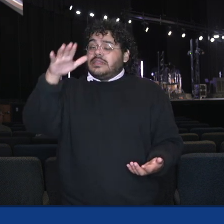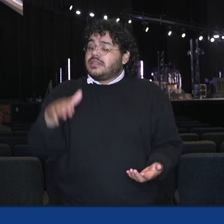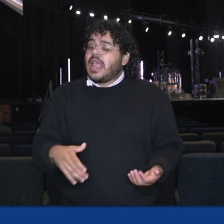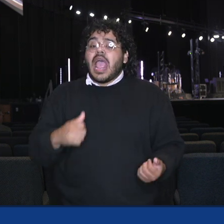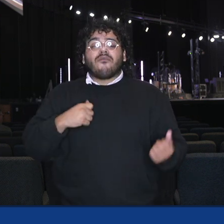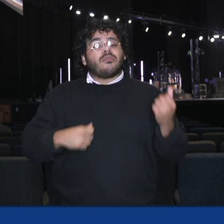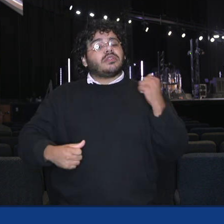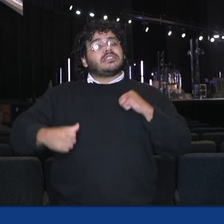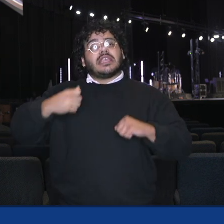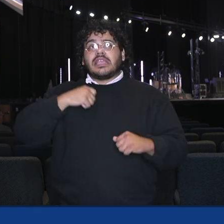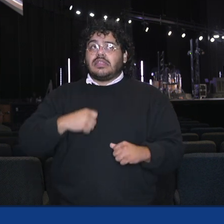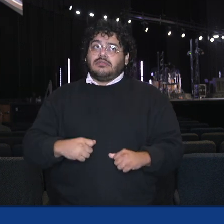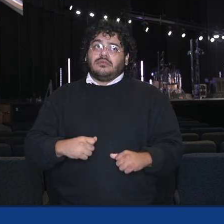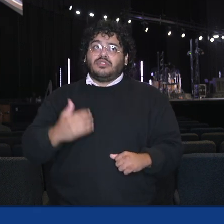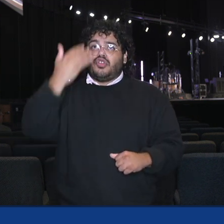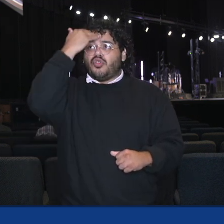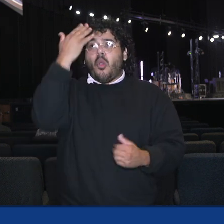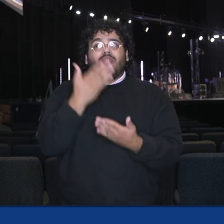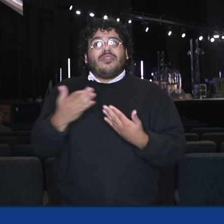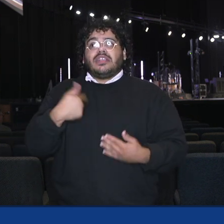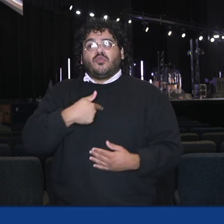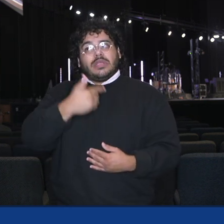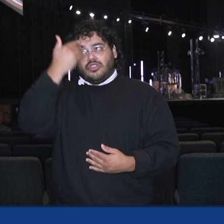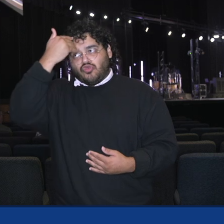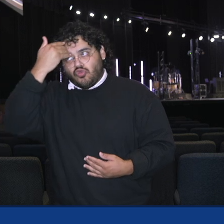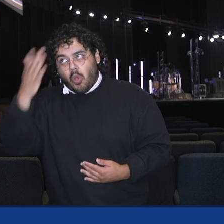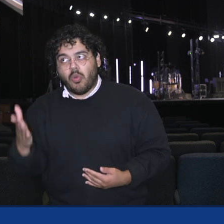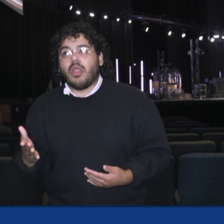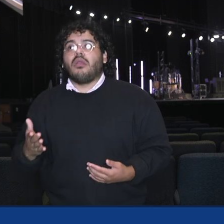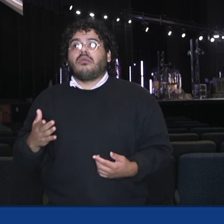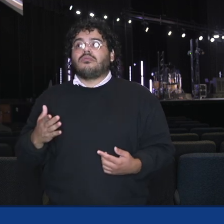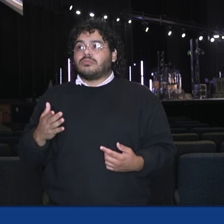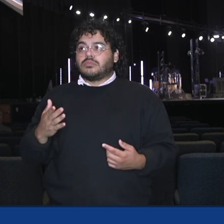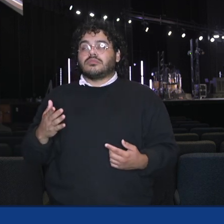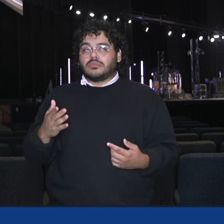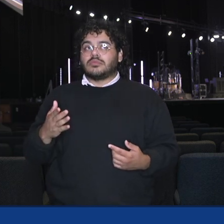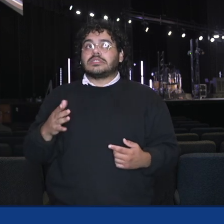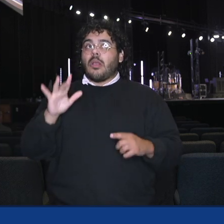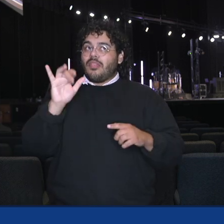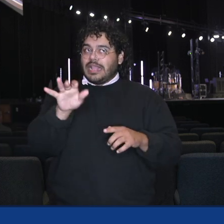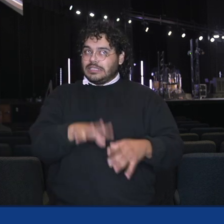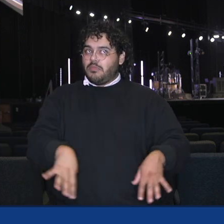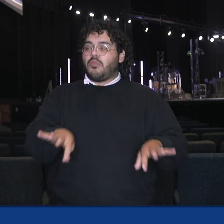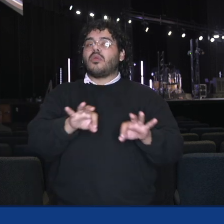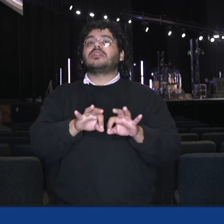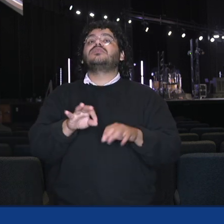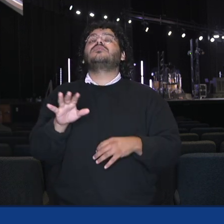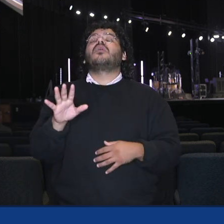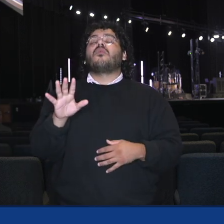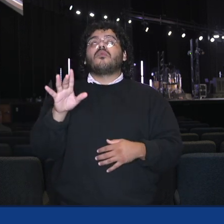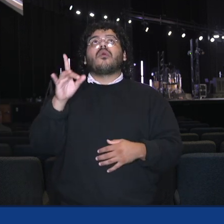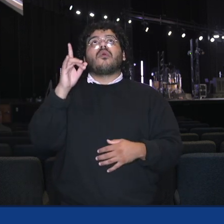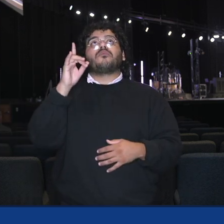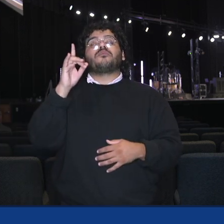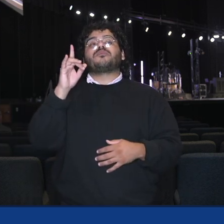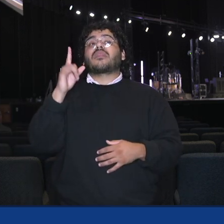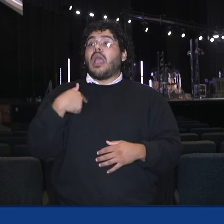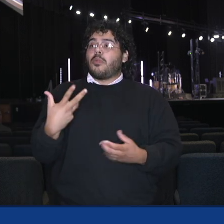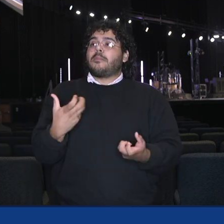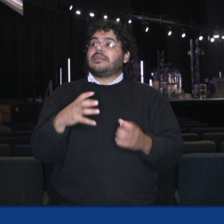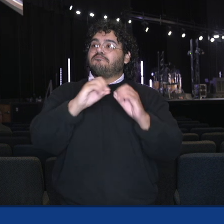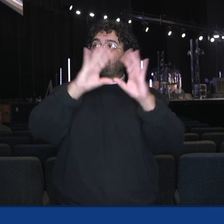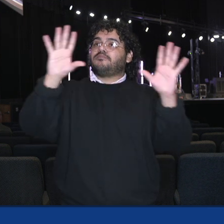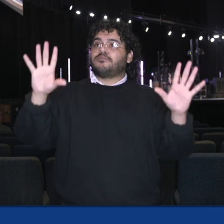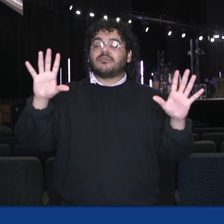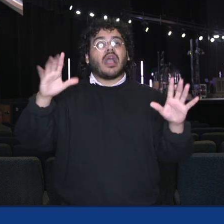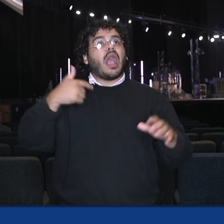we cannot know when we're in this kind of space. So let me be really clear. I never want to hear about